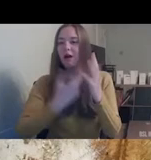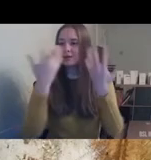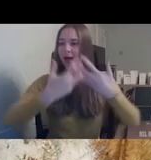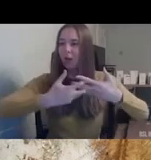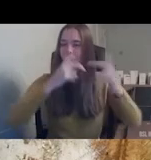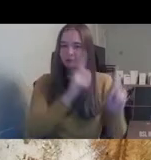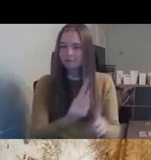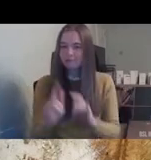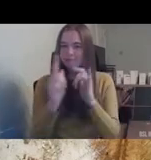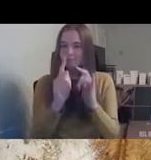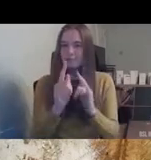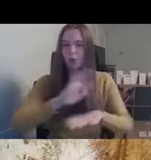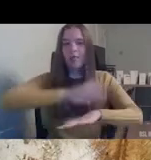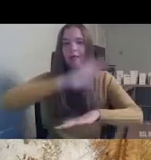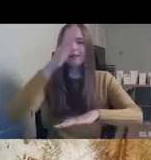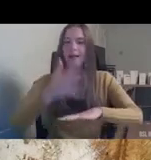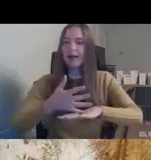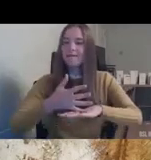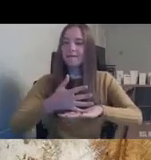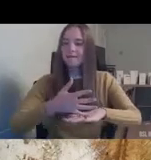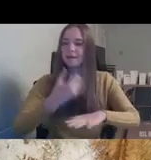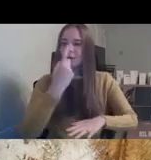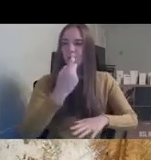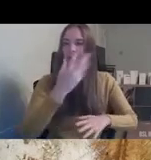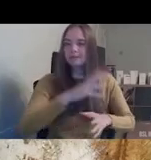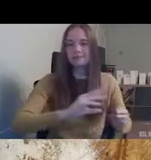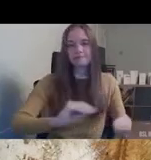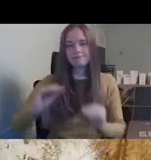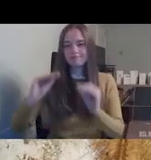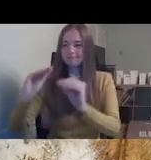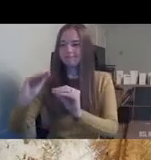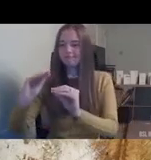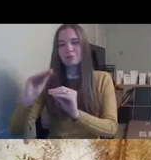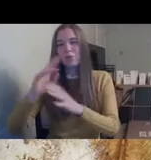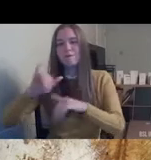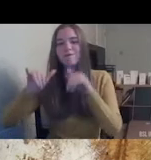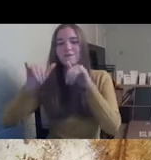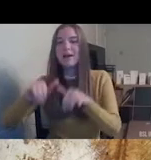transposed from Kenya to Venice using stones.